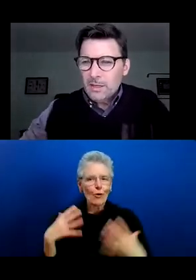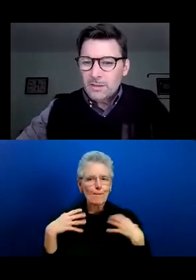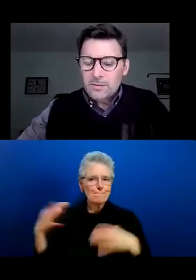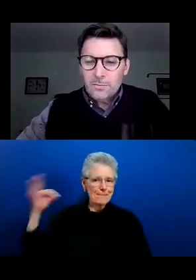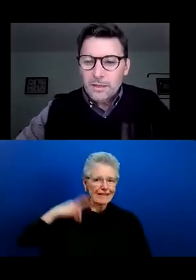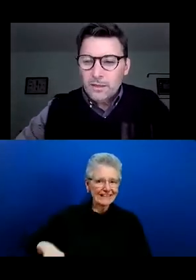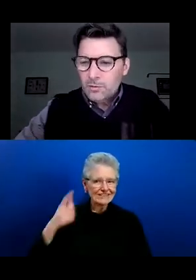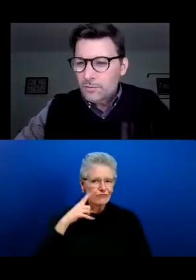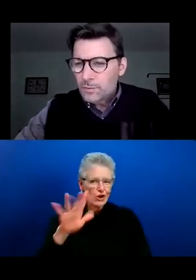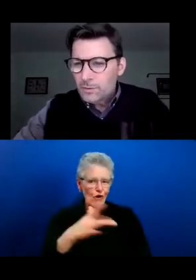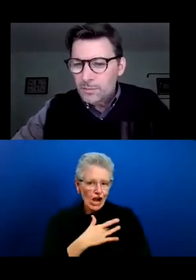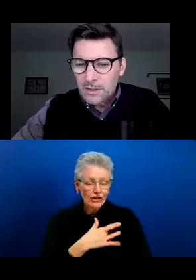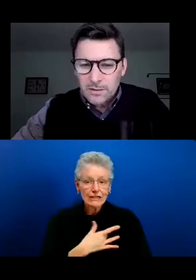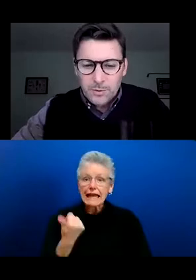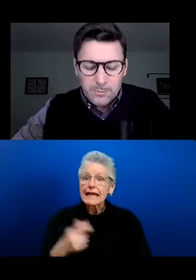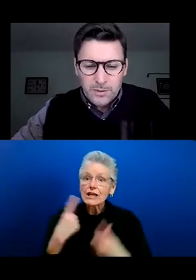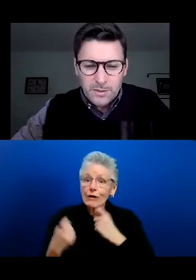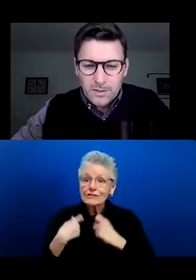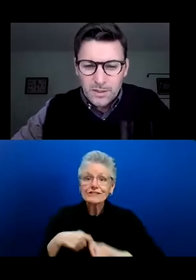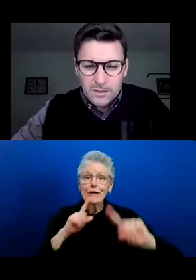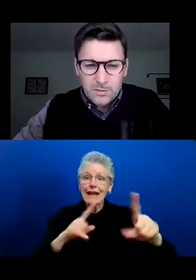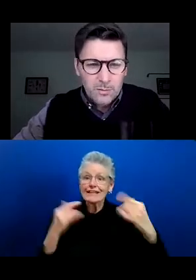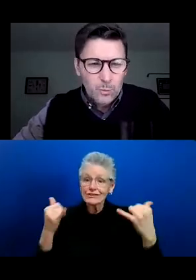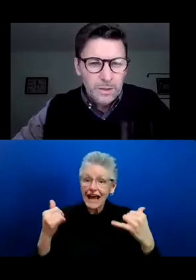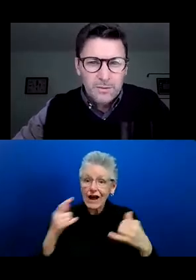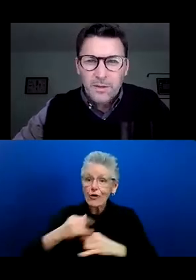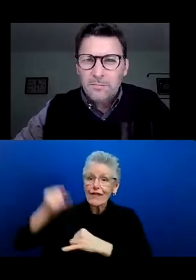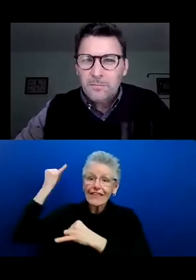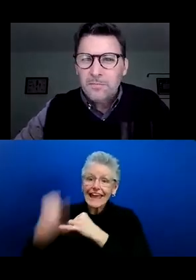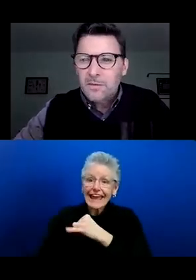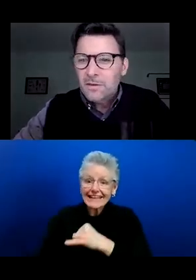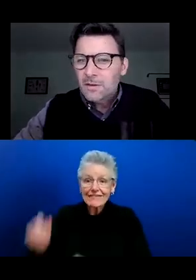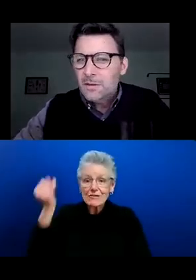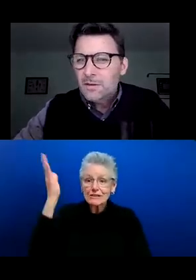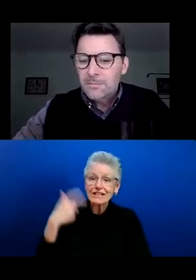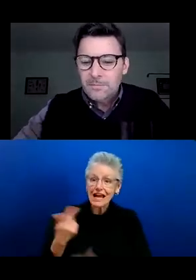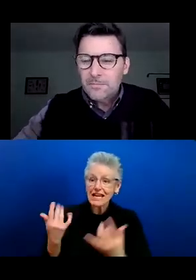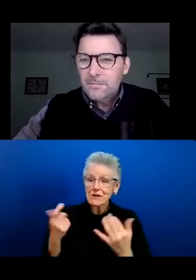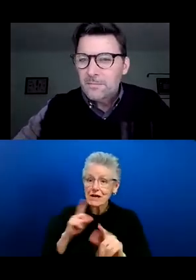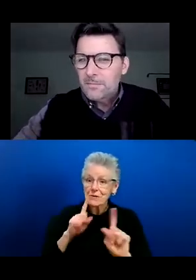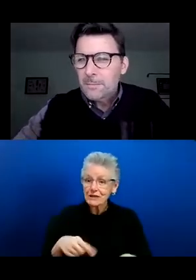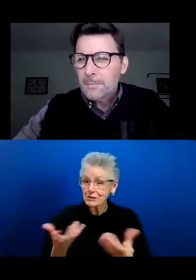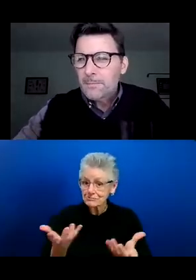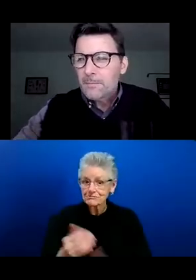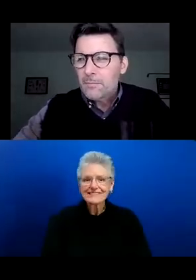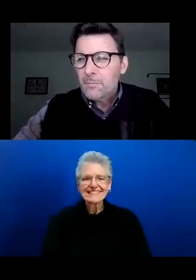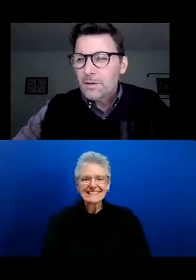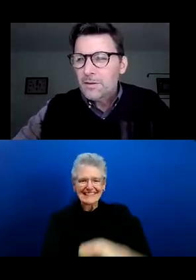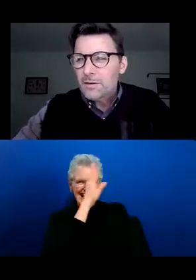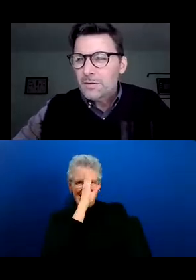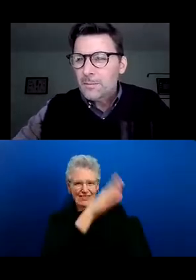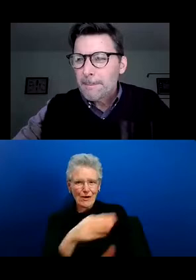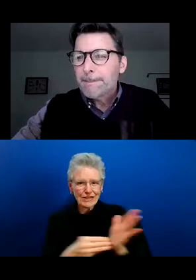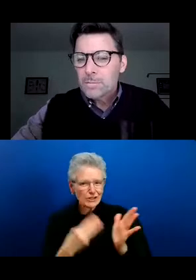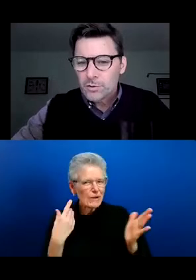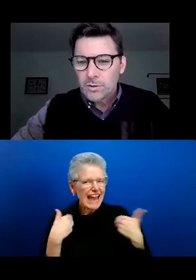I'd be happy to answer them now, or if we're doing them at the end of the presentation, I can wait till then. So hi, Dr. Whiting, we do have